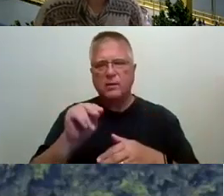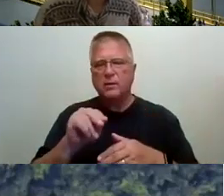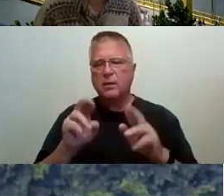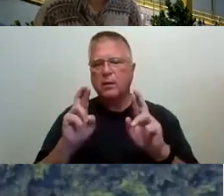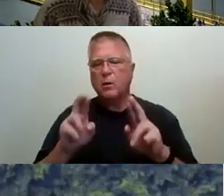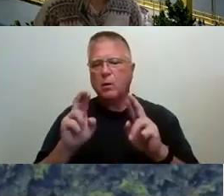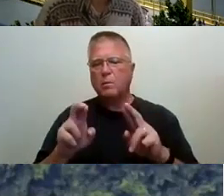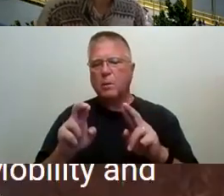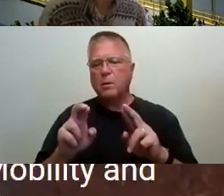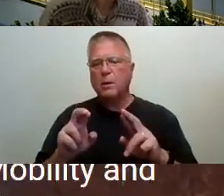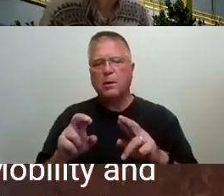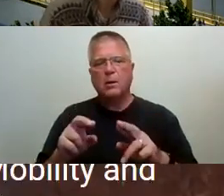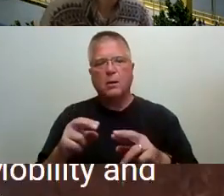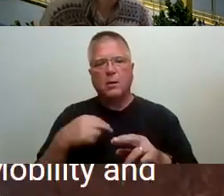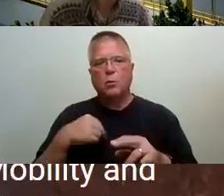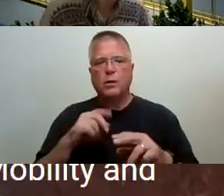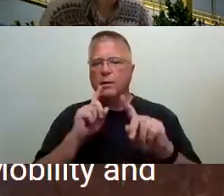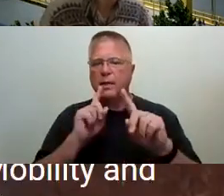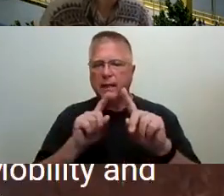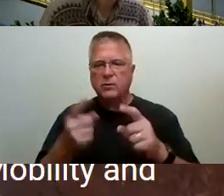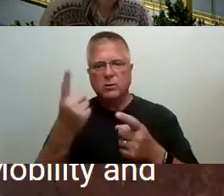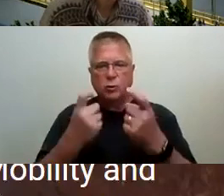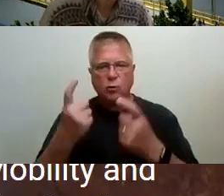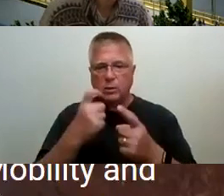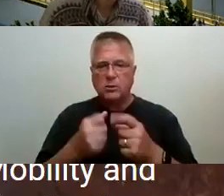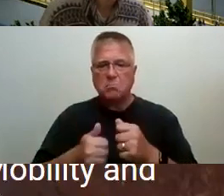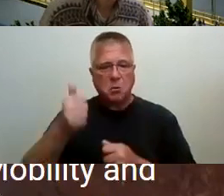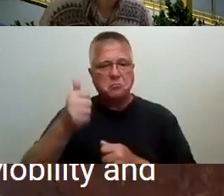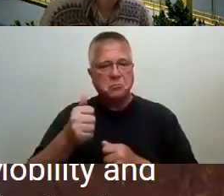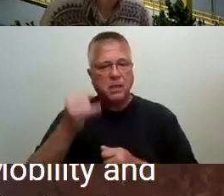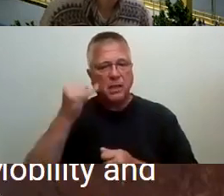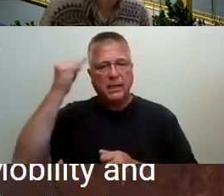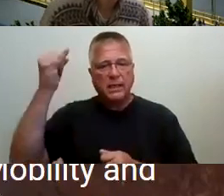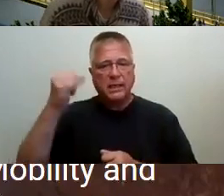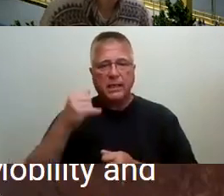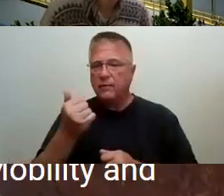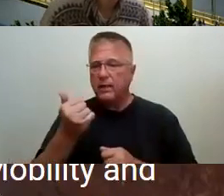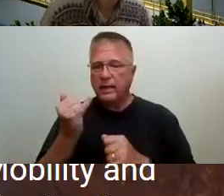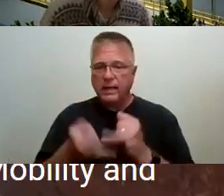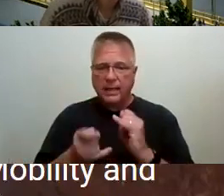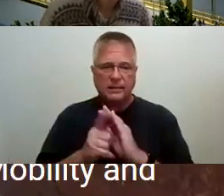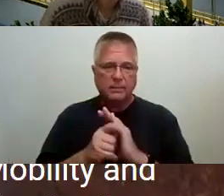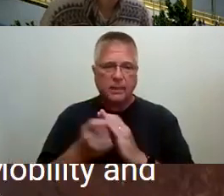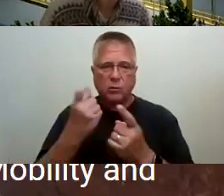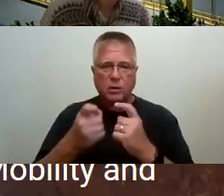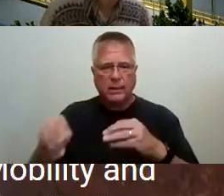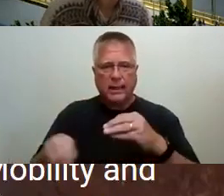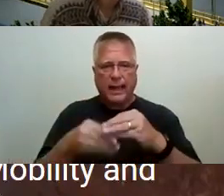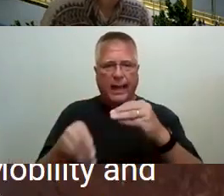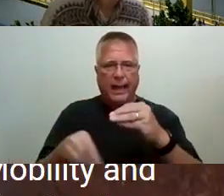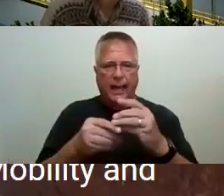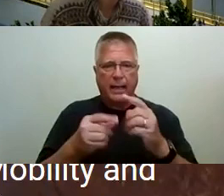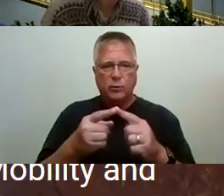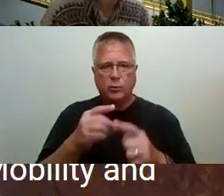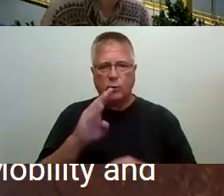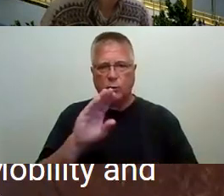been answering most of your questions today. And again, if you have another last-minute questions, please add it to the chat, and we'll add